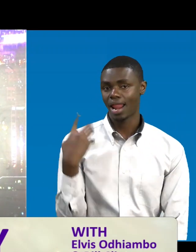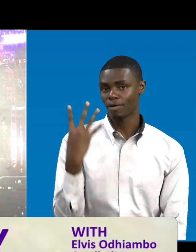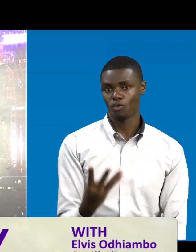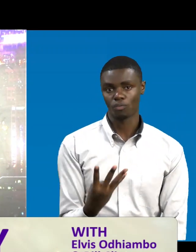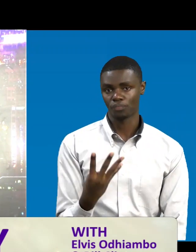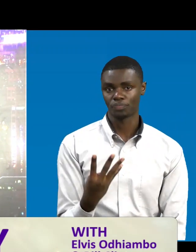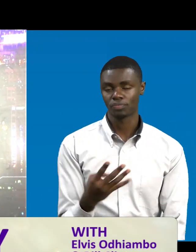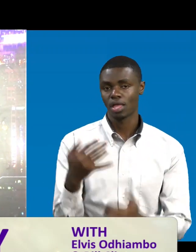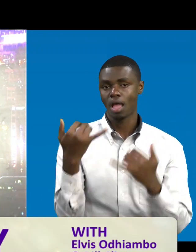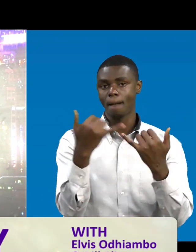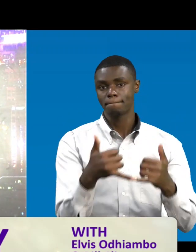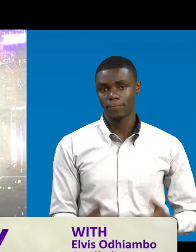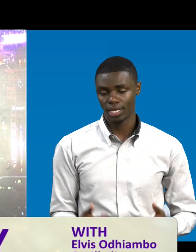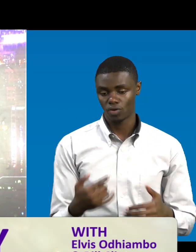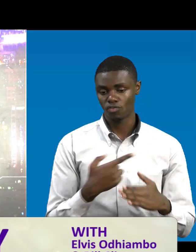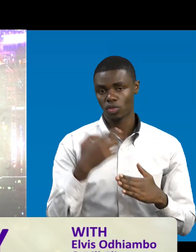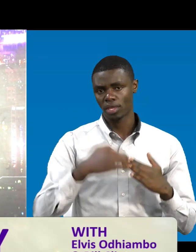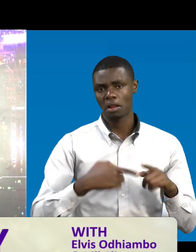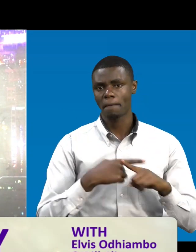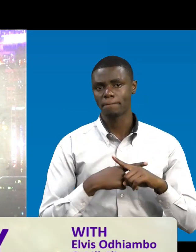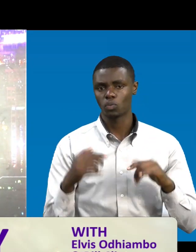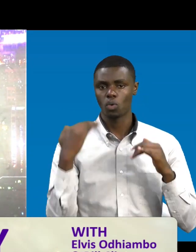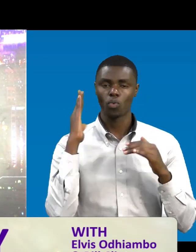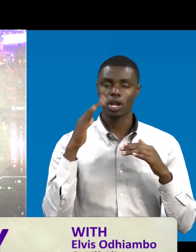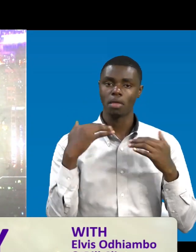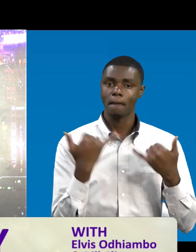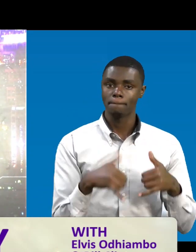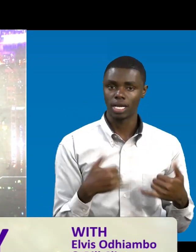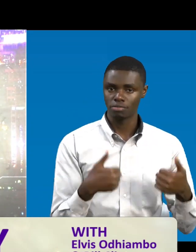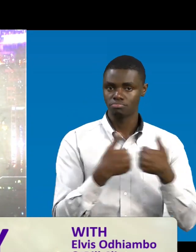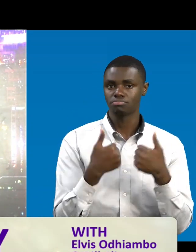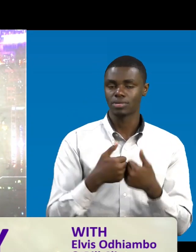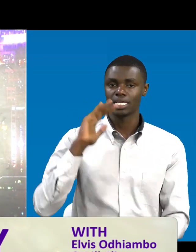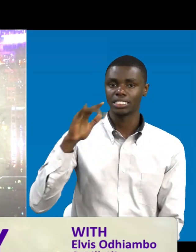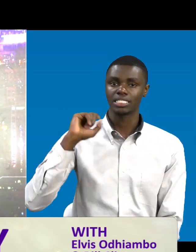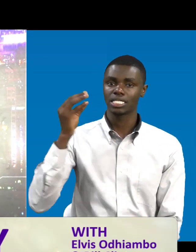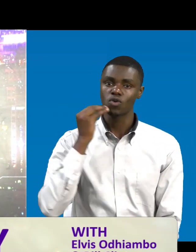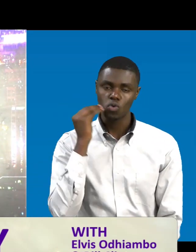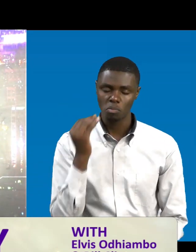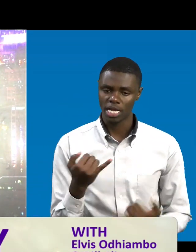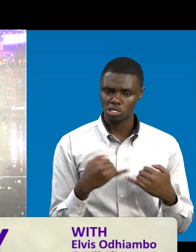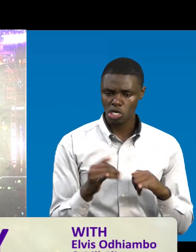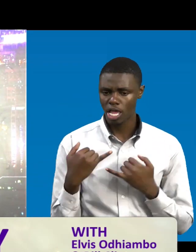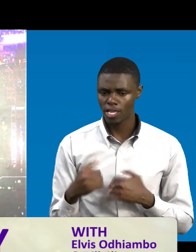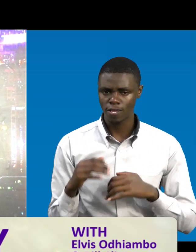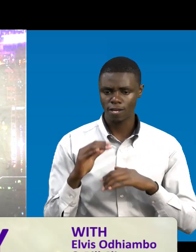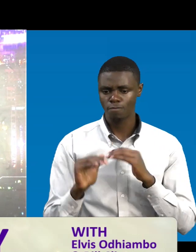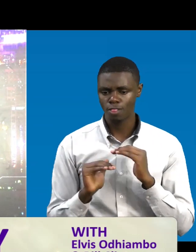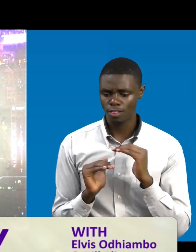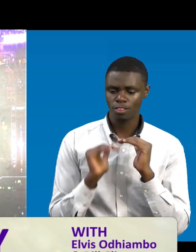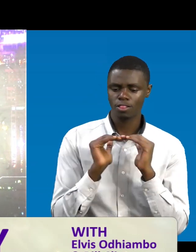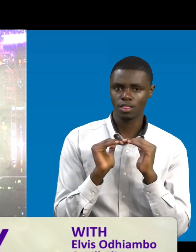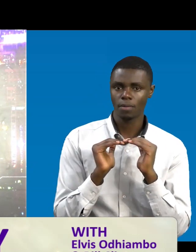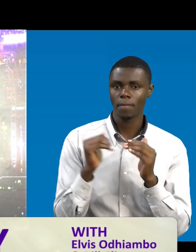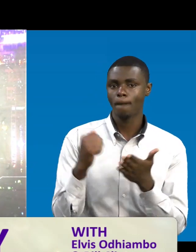and they played over the weekend, but then again they'll be playing City Stars next at home, hoping to try and catch up to league